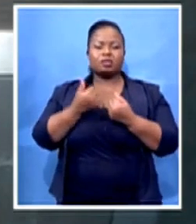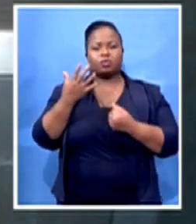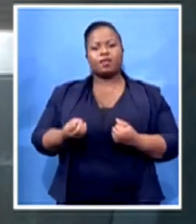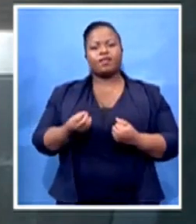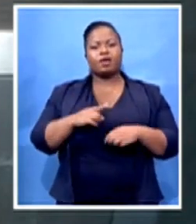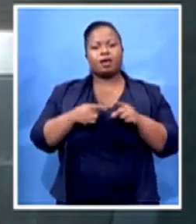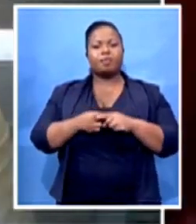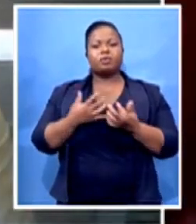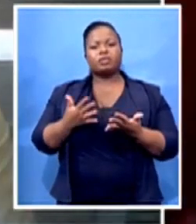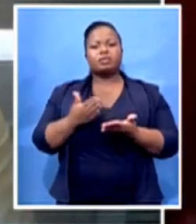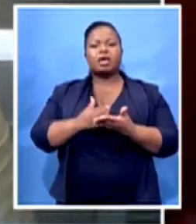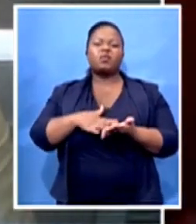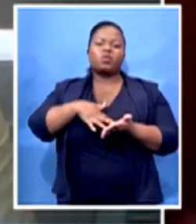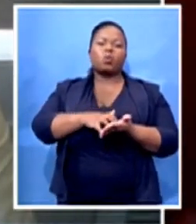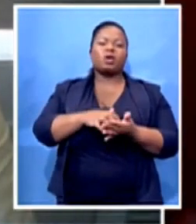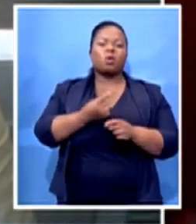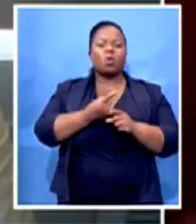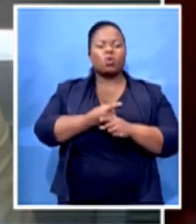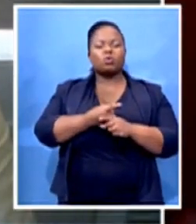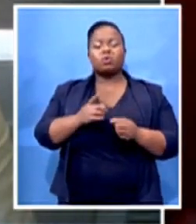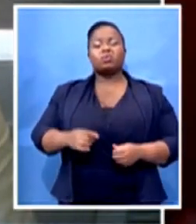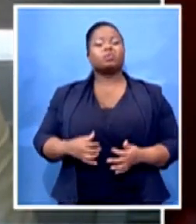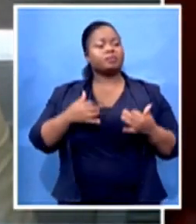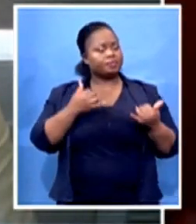guess the big question is, how can we guard